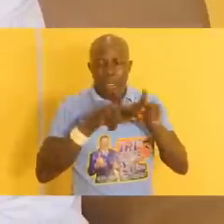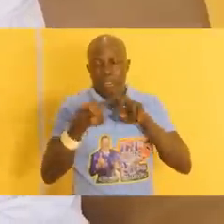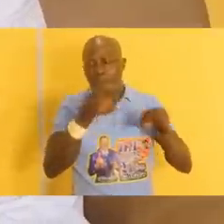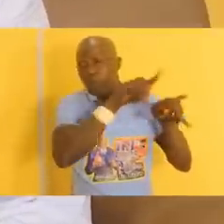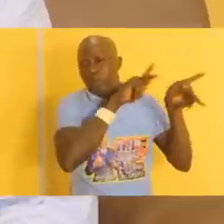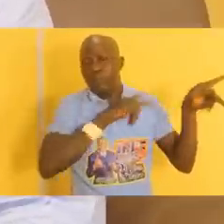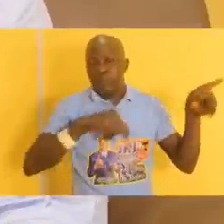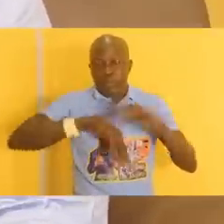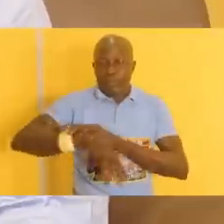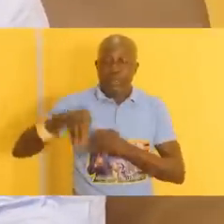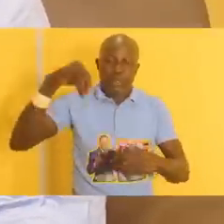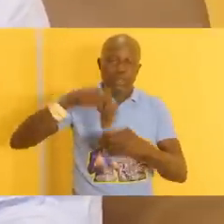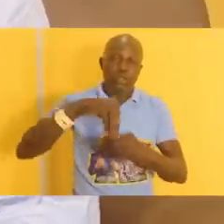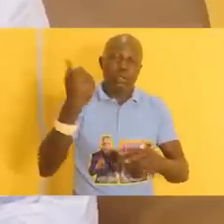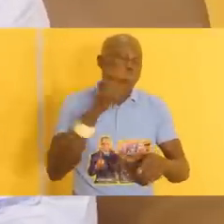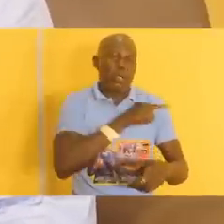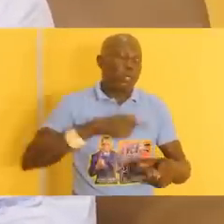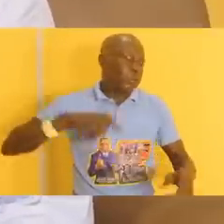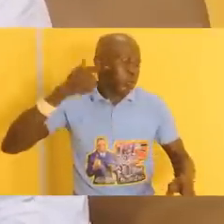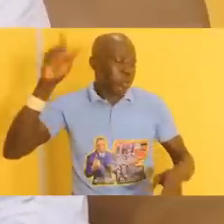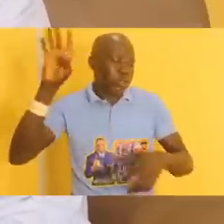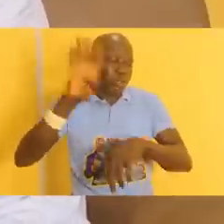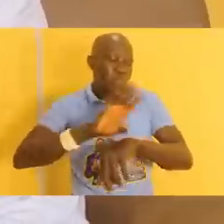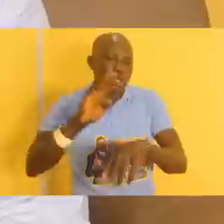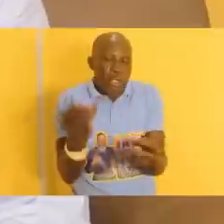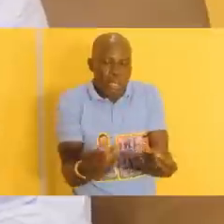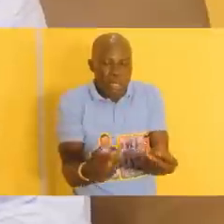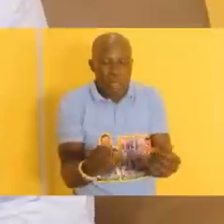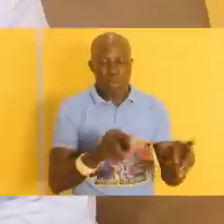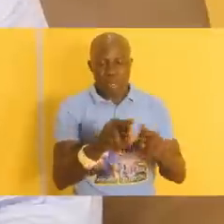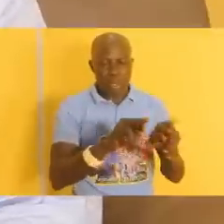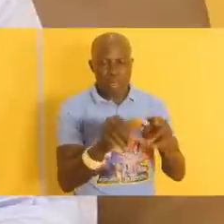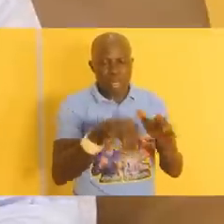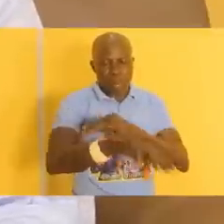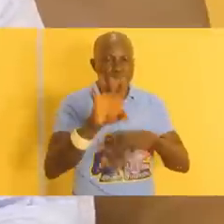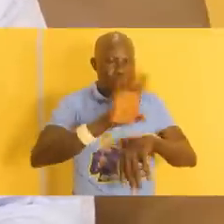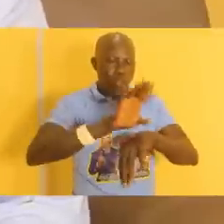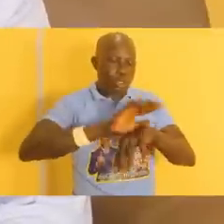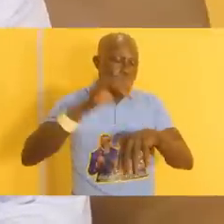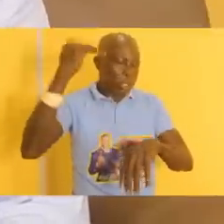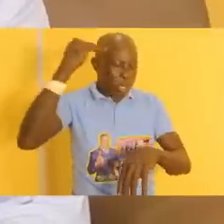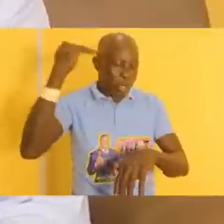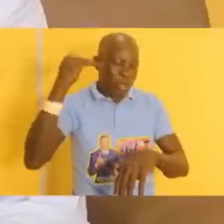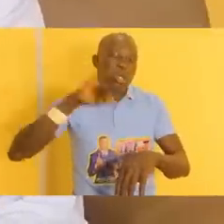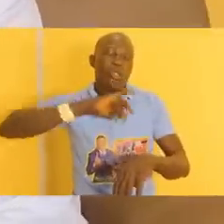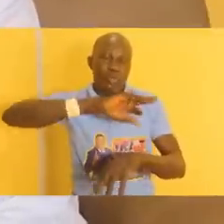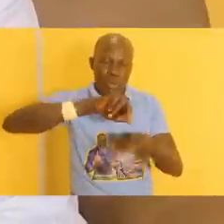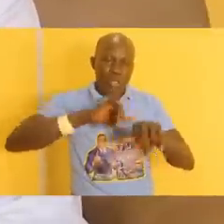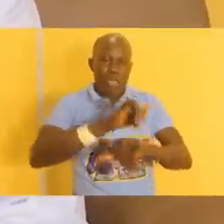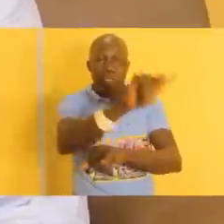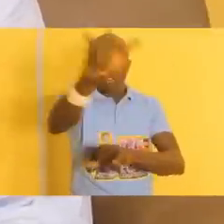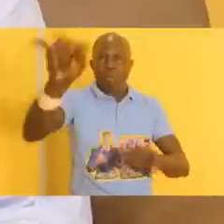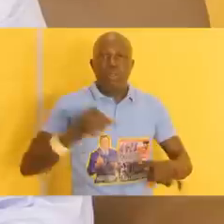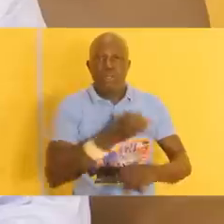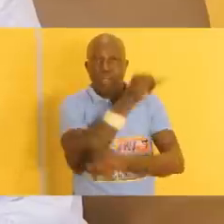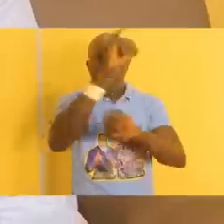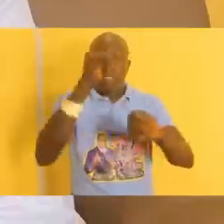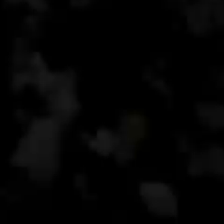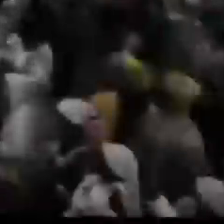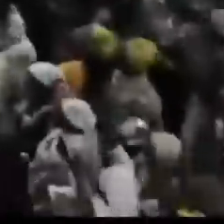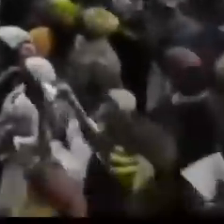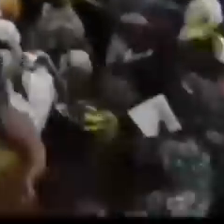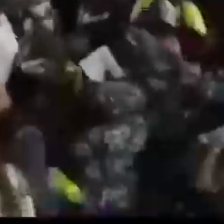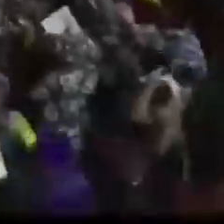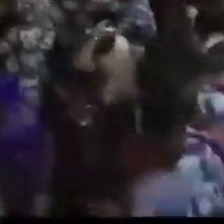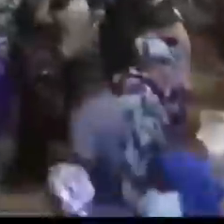Babasebioba Lati your seed of Christ Golden Church, land of reality. Tori jo wa ni Gbaremu Idobi Airport area ni Ibadan. Oya wa